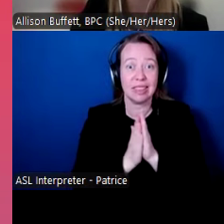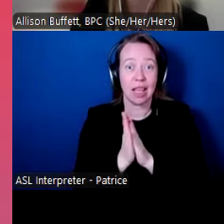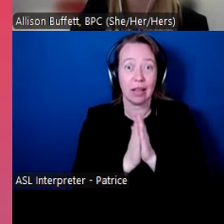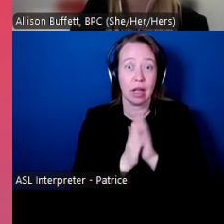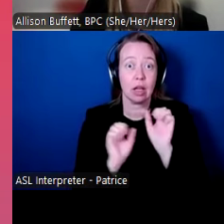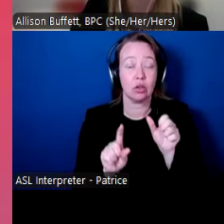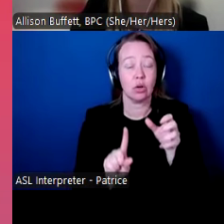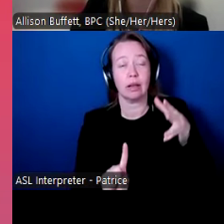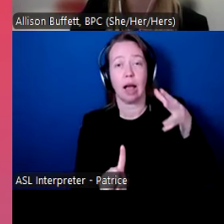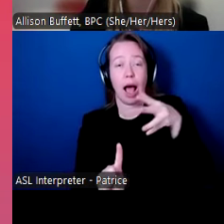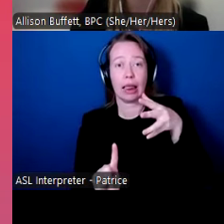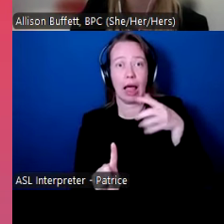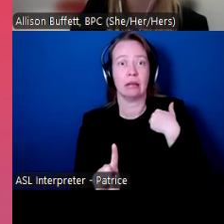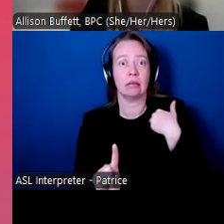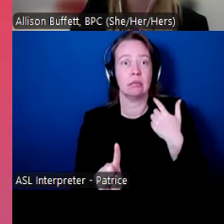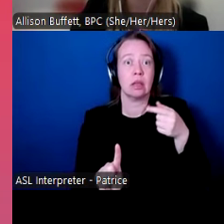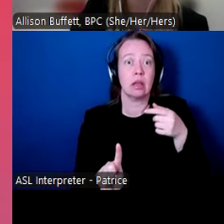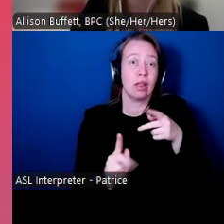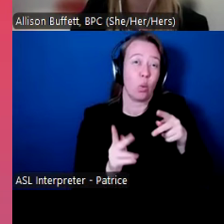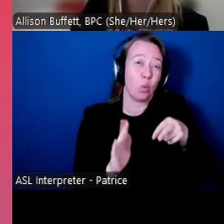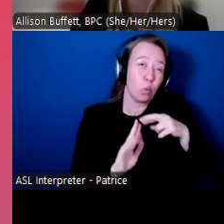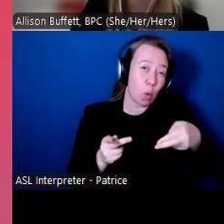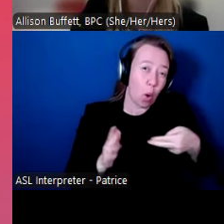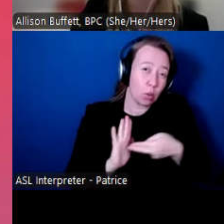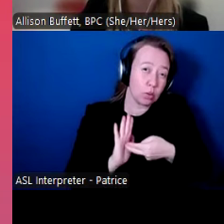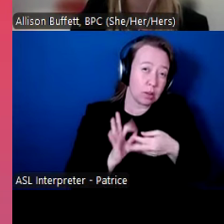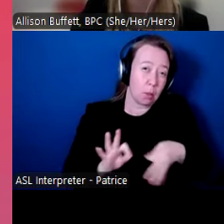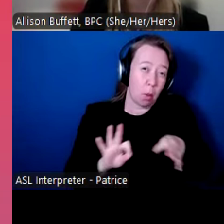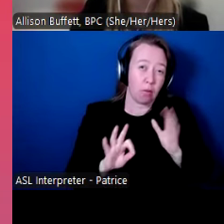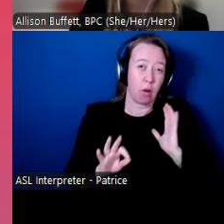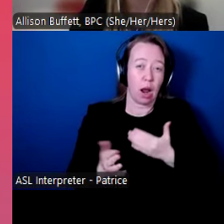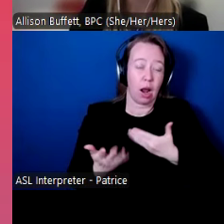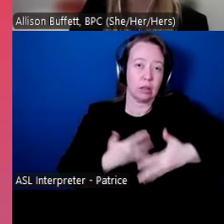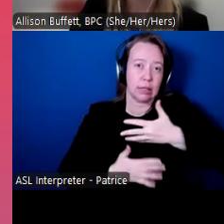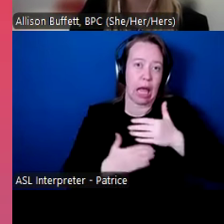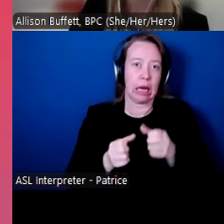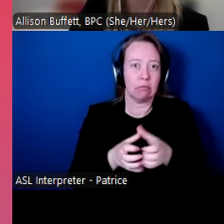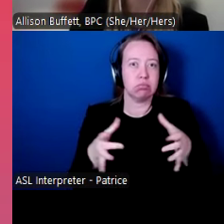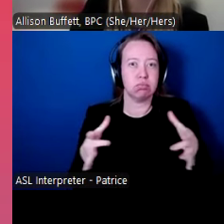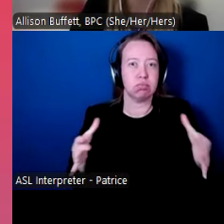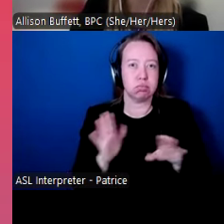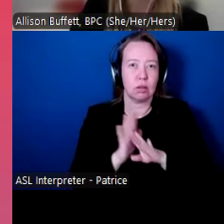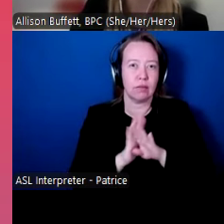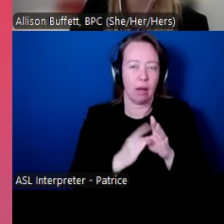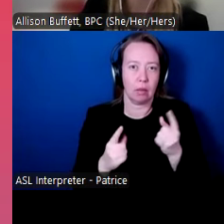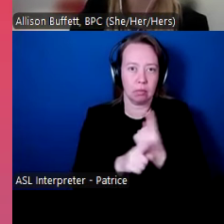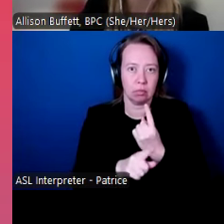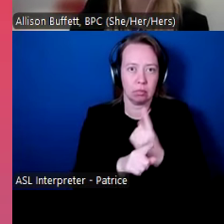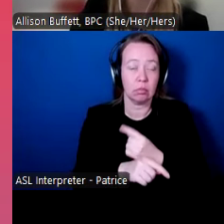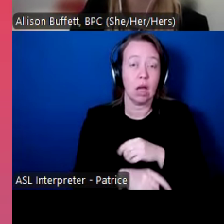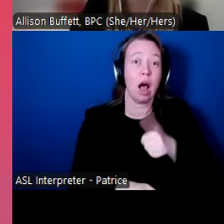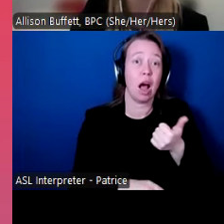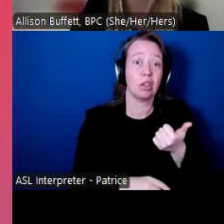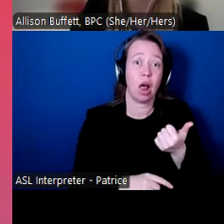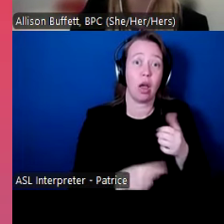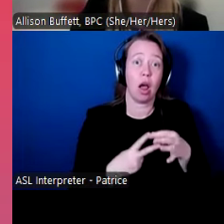direct care professionals play in our society. Another option to recruit new workers is to